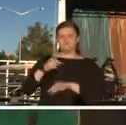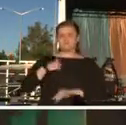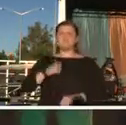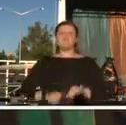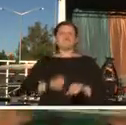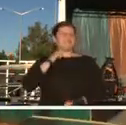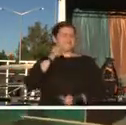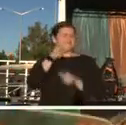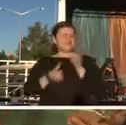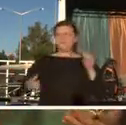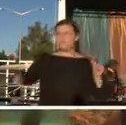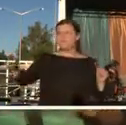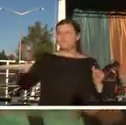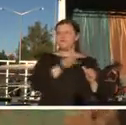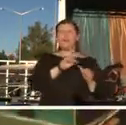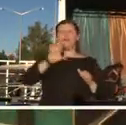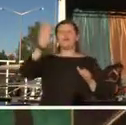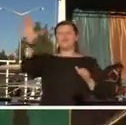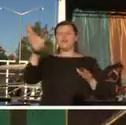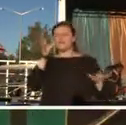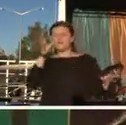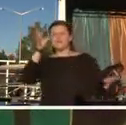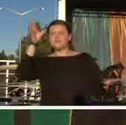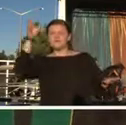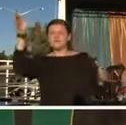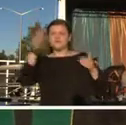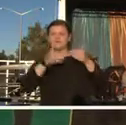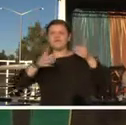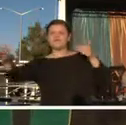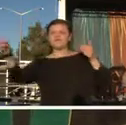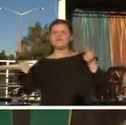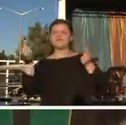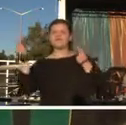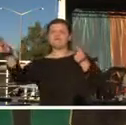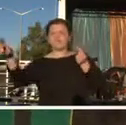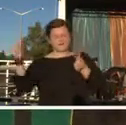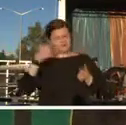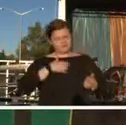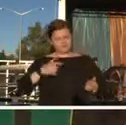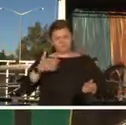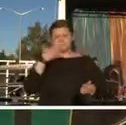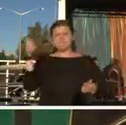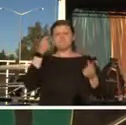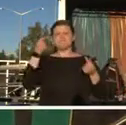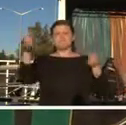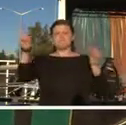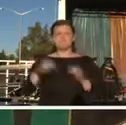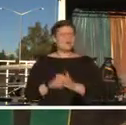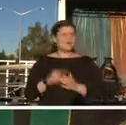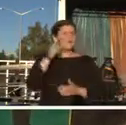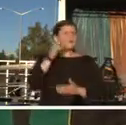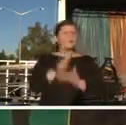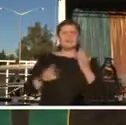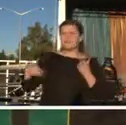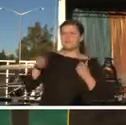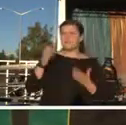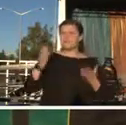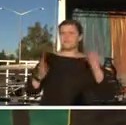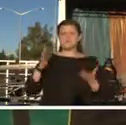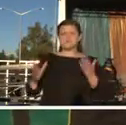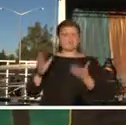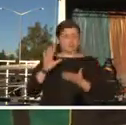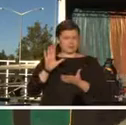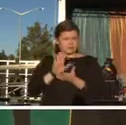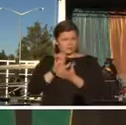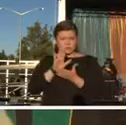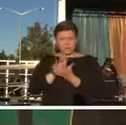and I wish you great success in all of your future endeavors. For some, this may be the end of your schooling, but not the